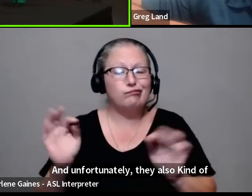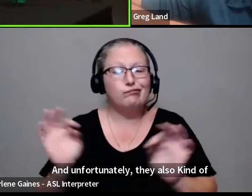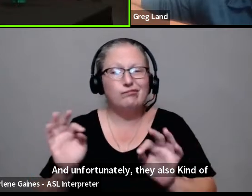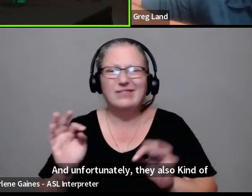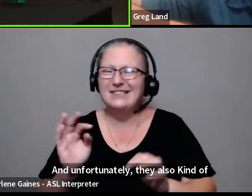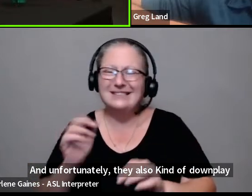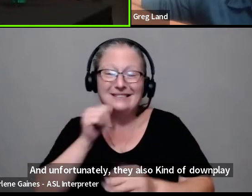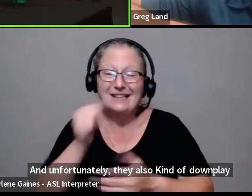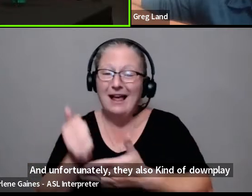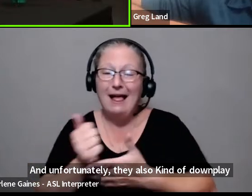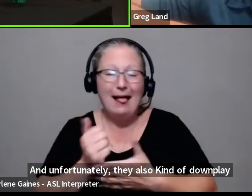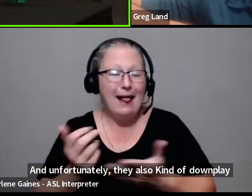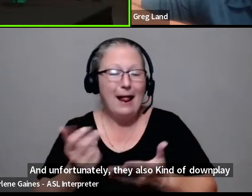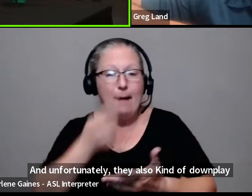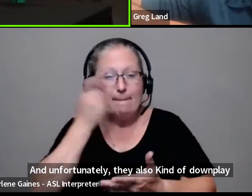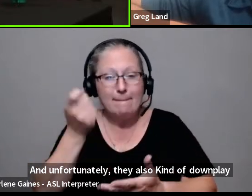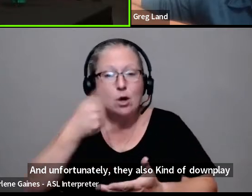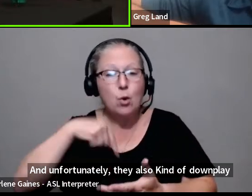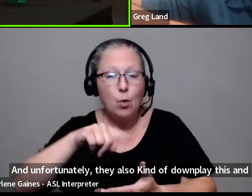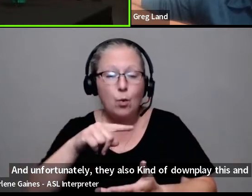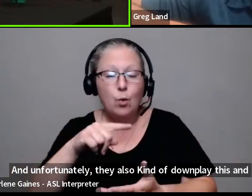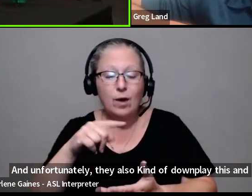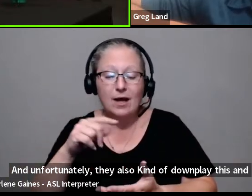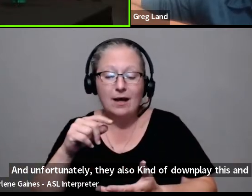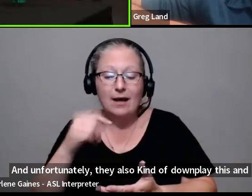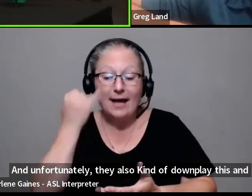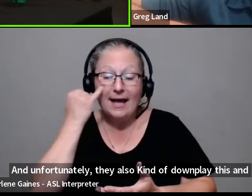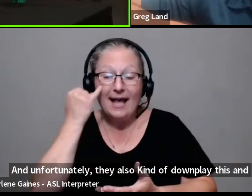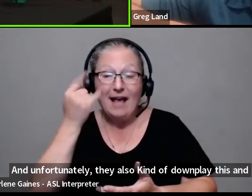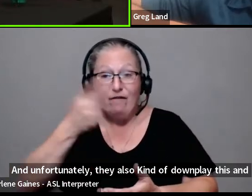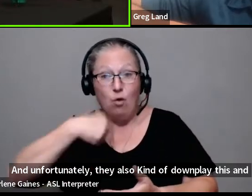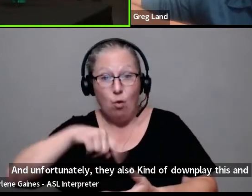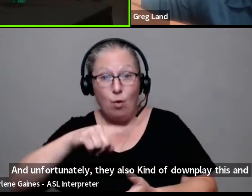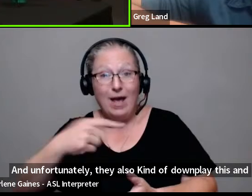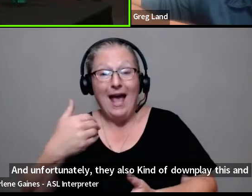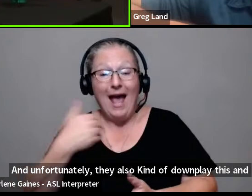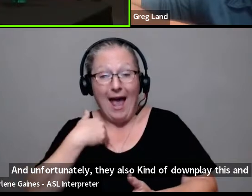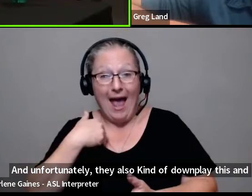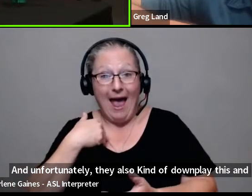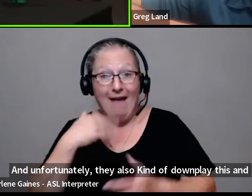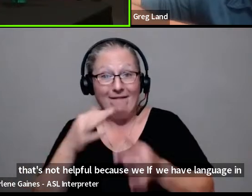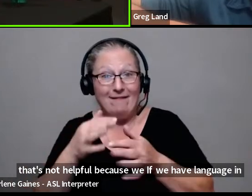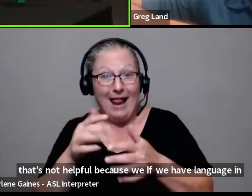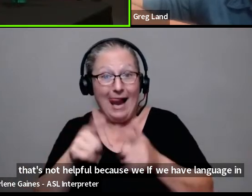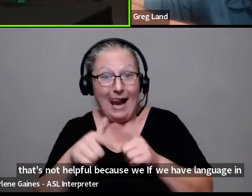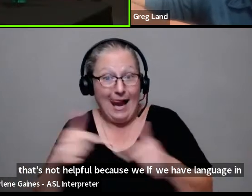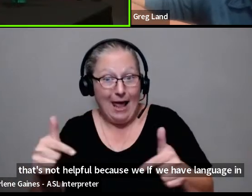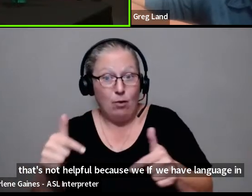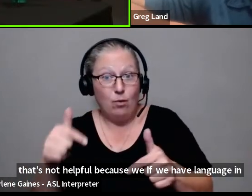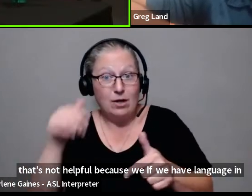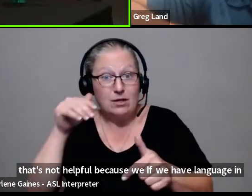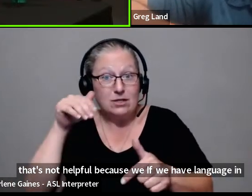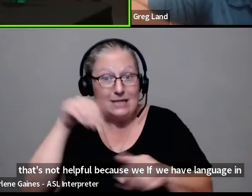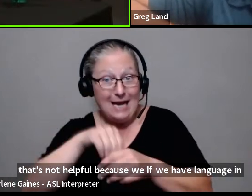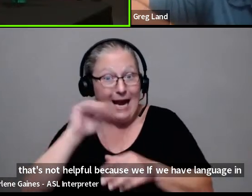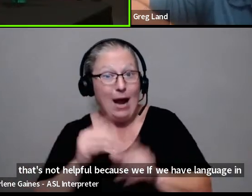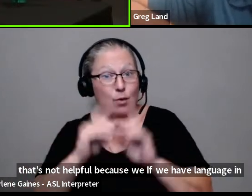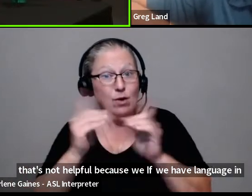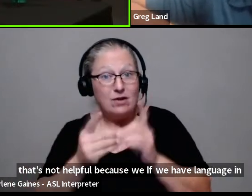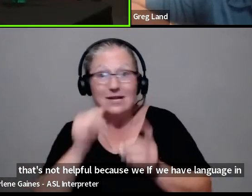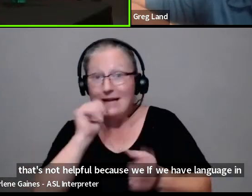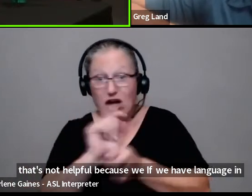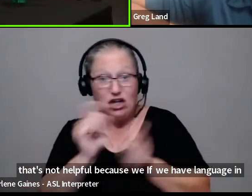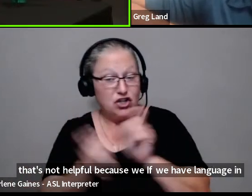not helpful, because if we have language in our district that isn't changing,